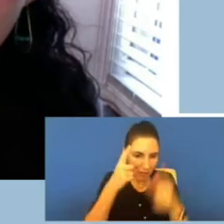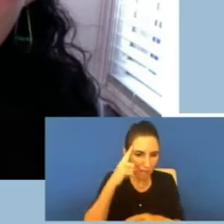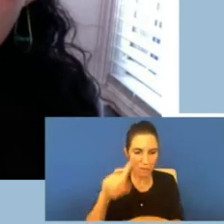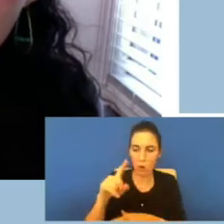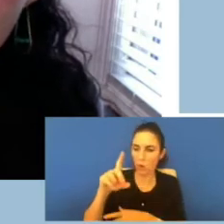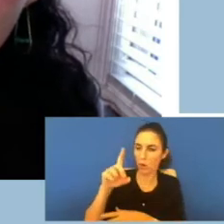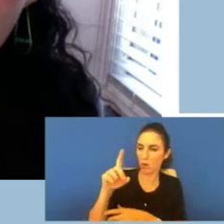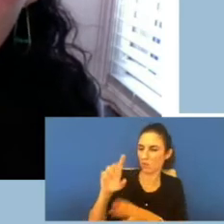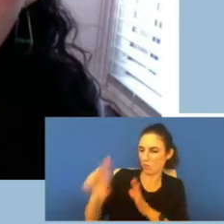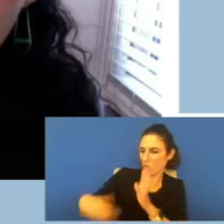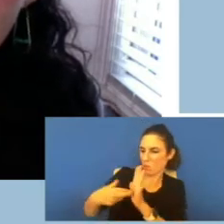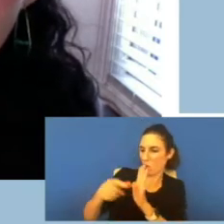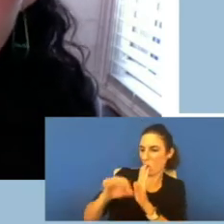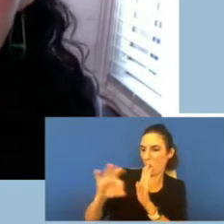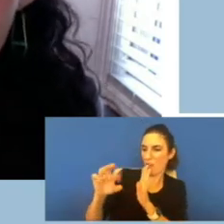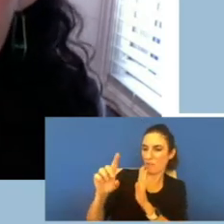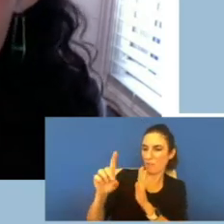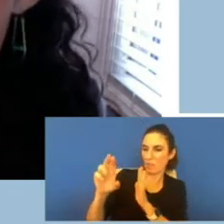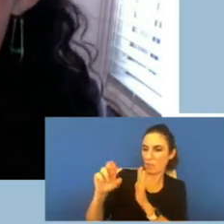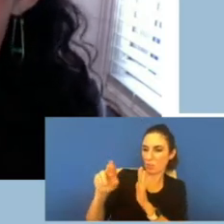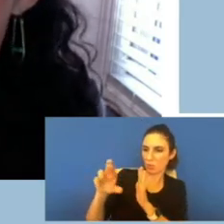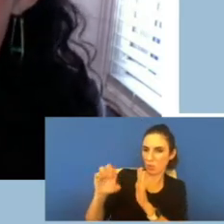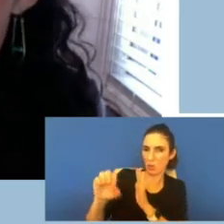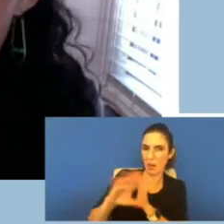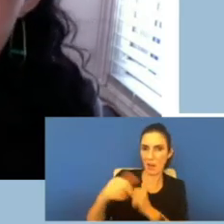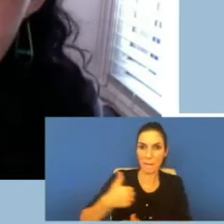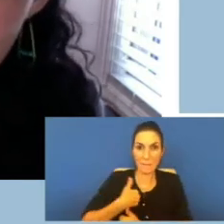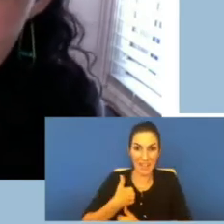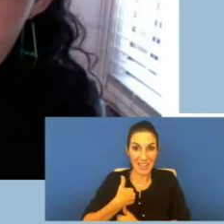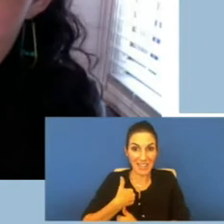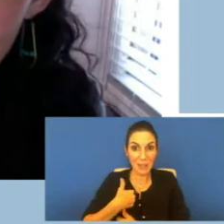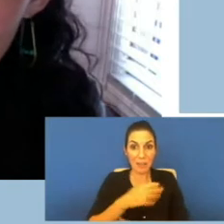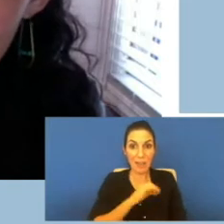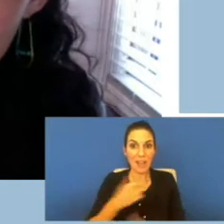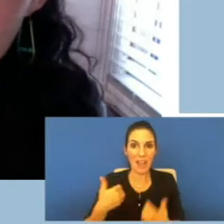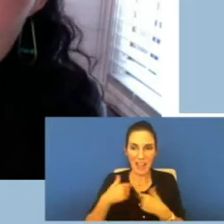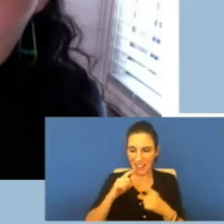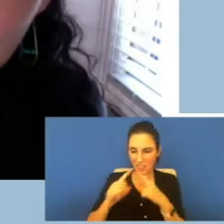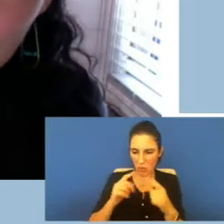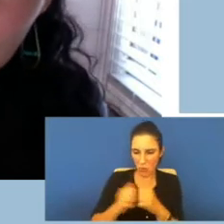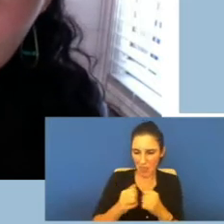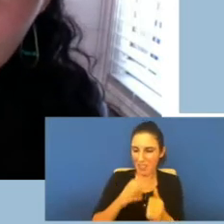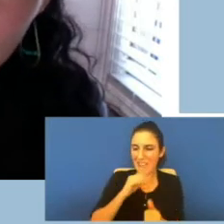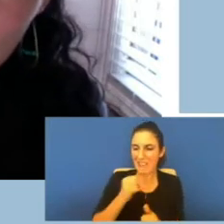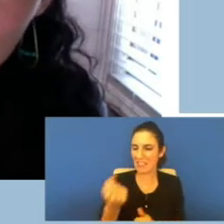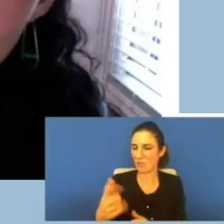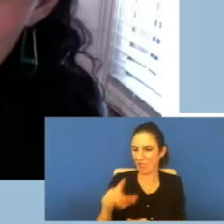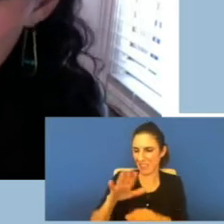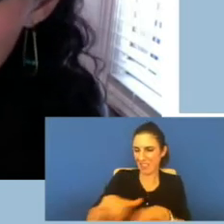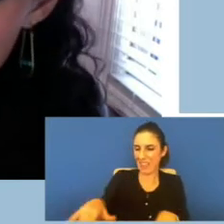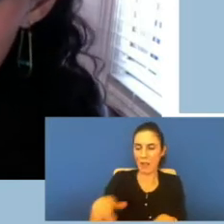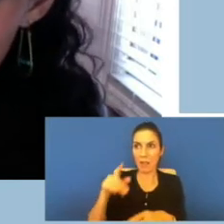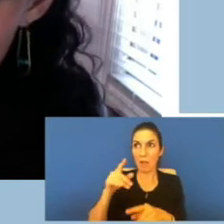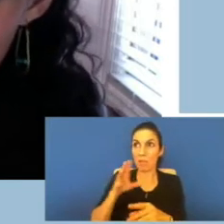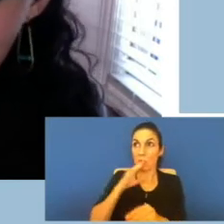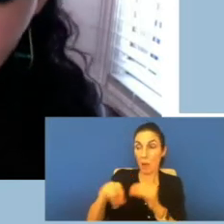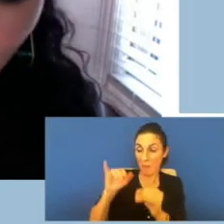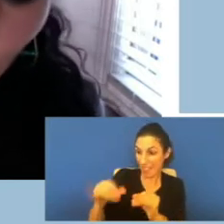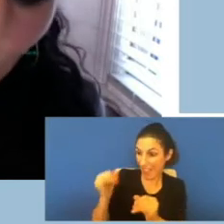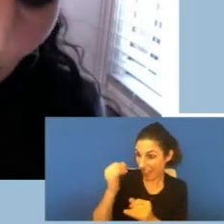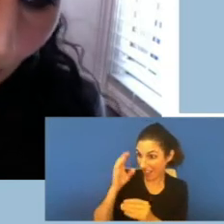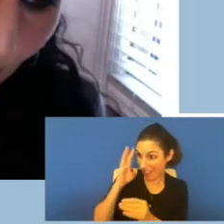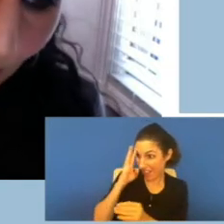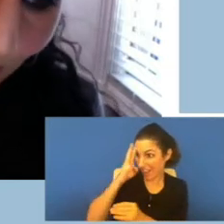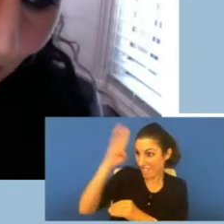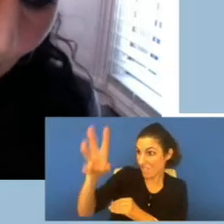in militarism. And we had a conversation with, 11-year-olds about inventions that hurt people and inventions